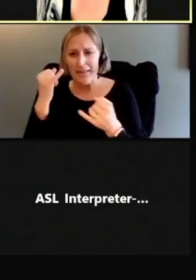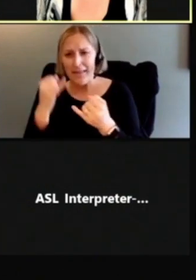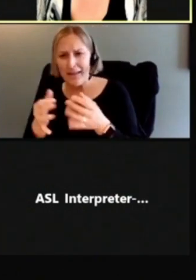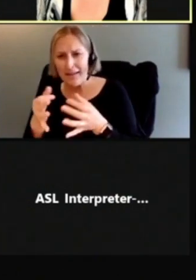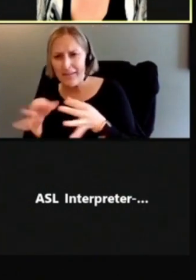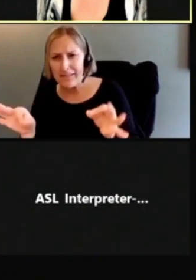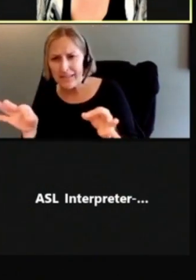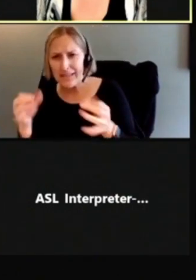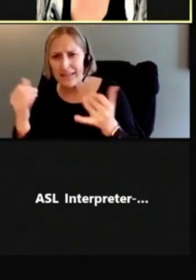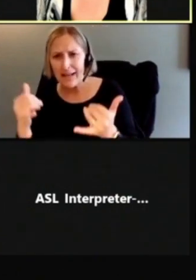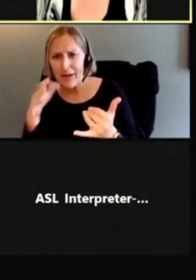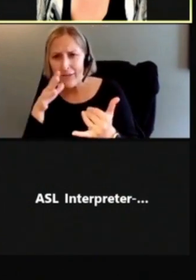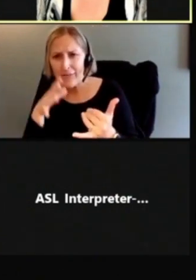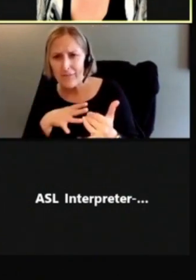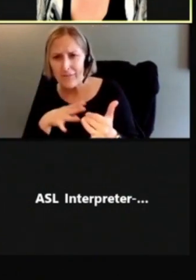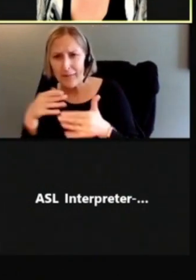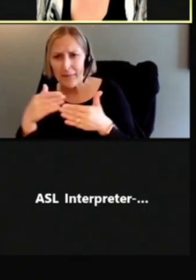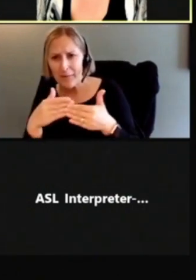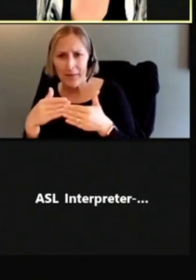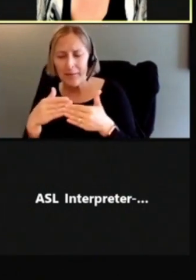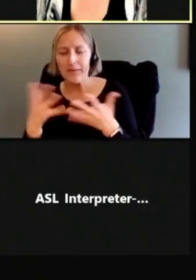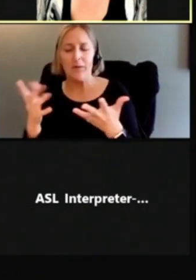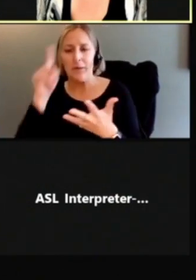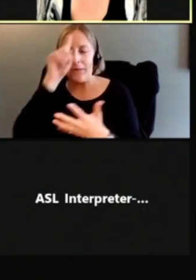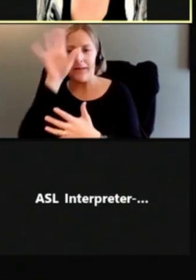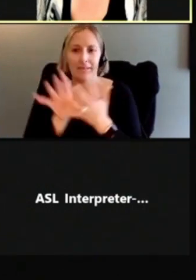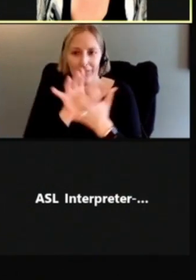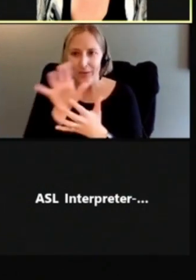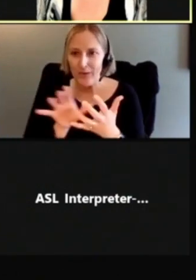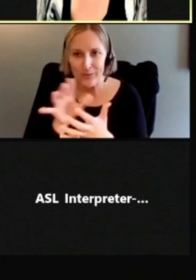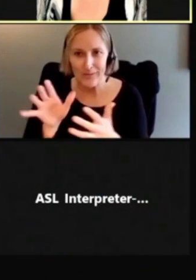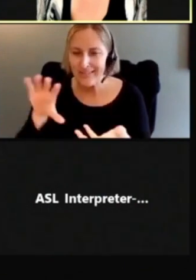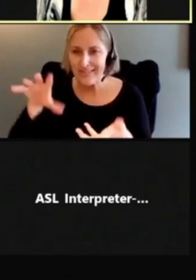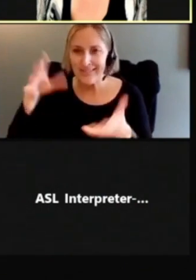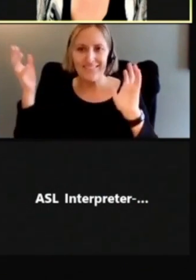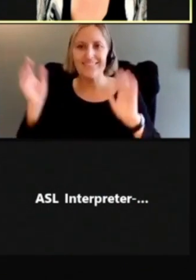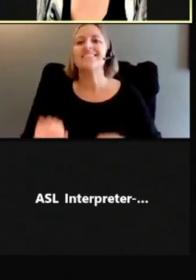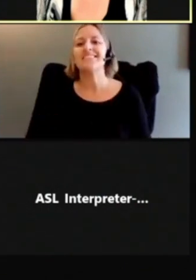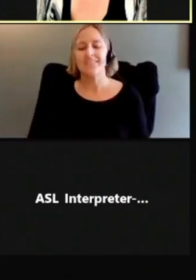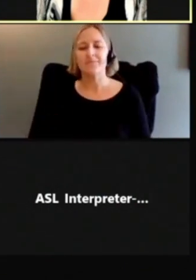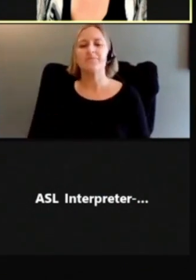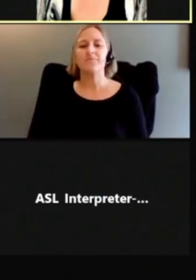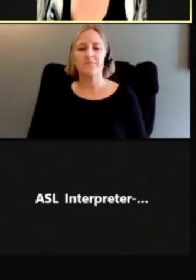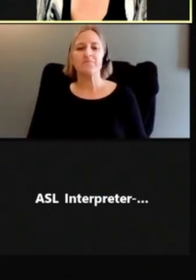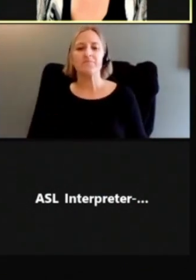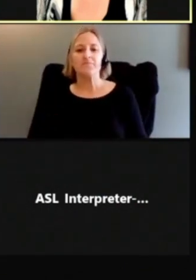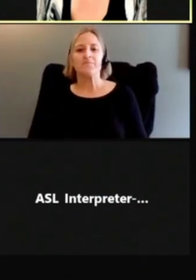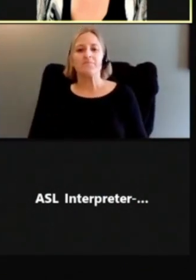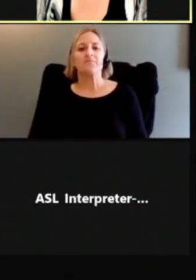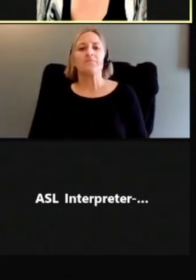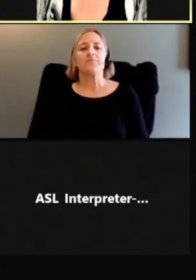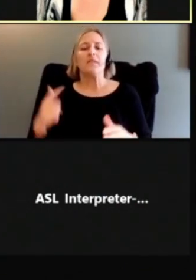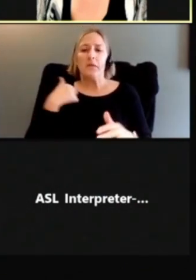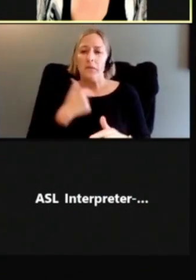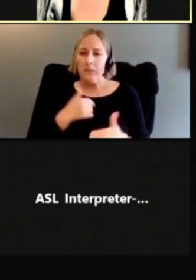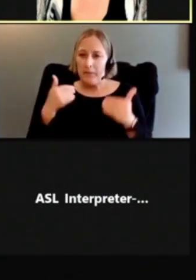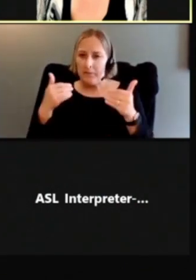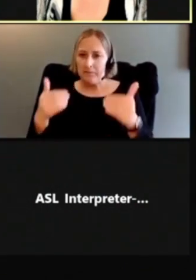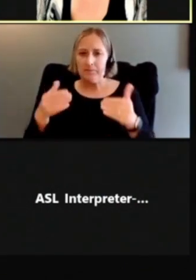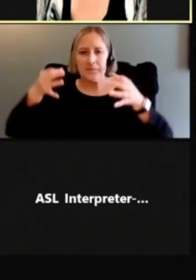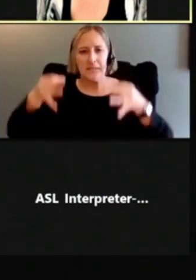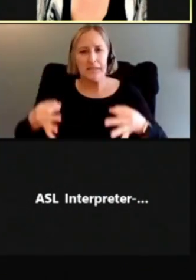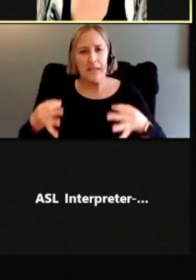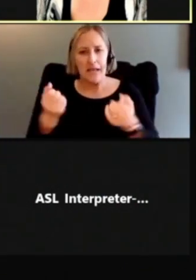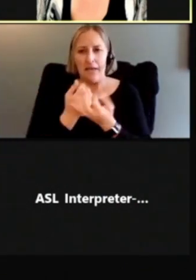had changed to a female baby. So we were just creating all sorts of chaos in our material. So we just decided to make everything